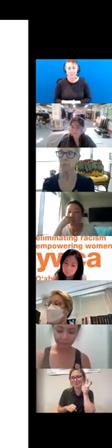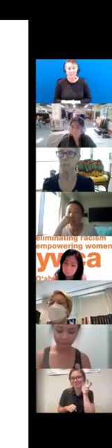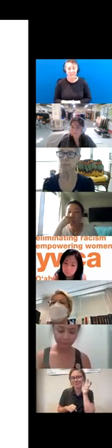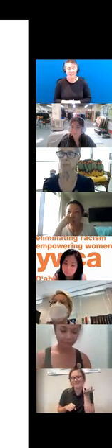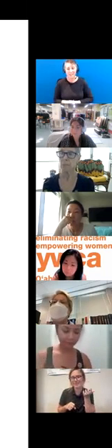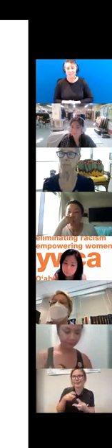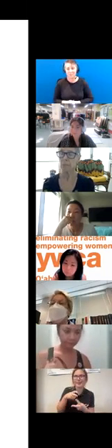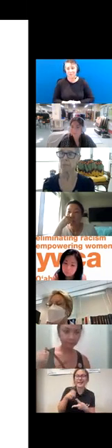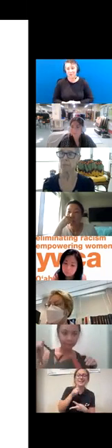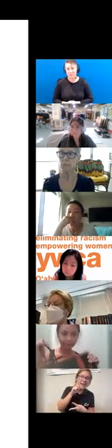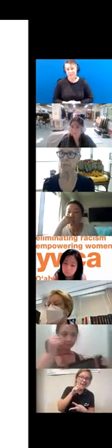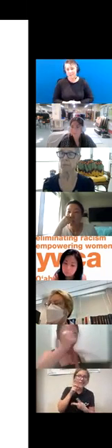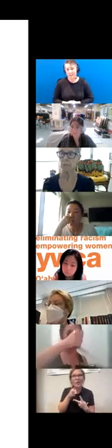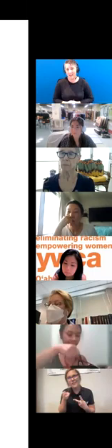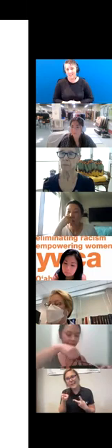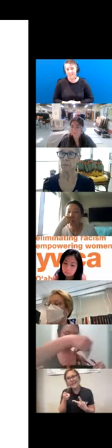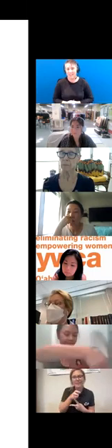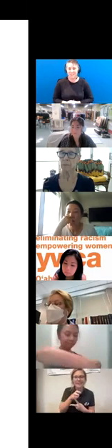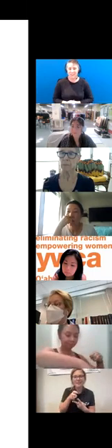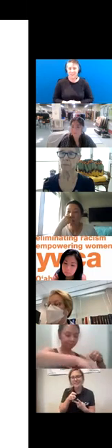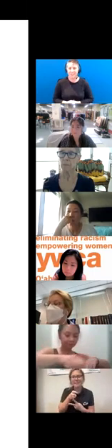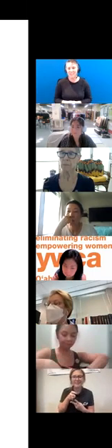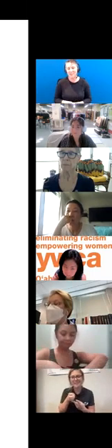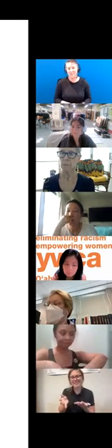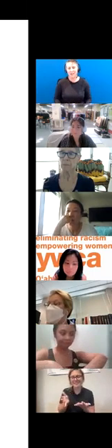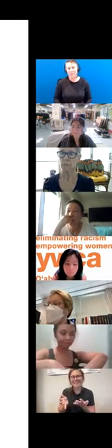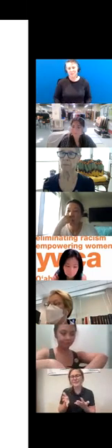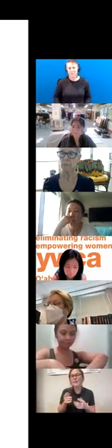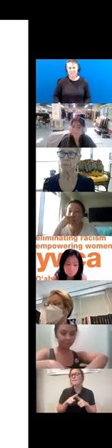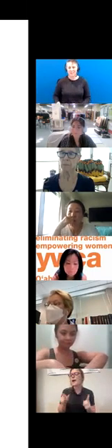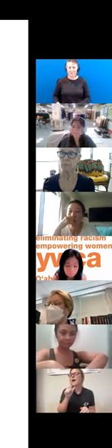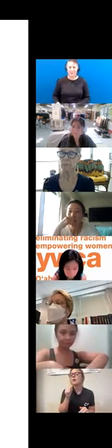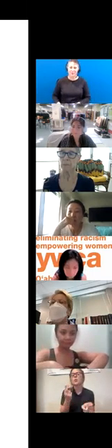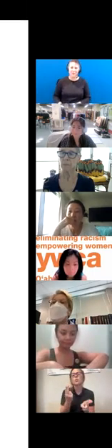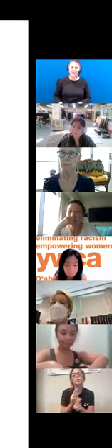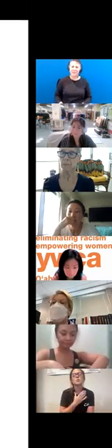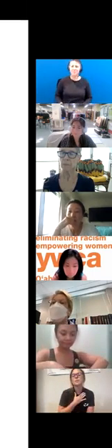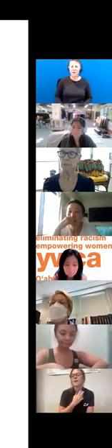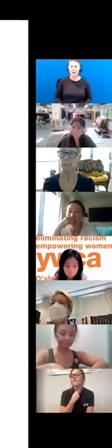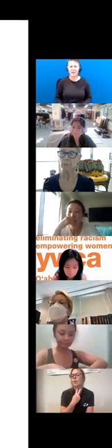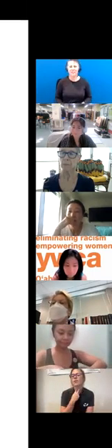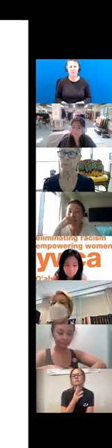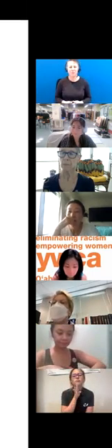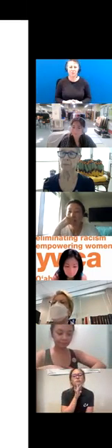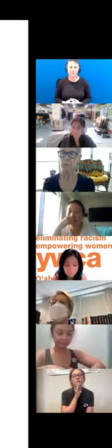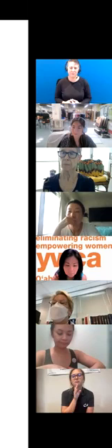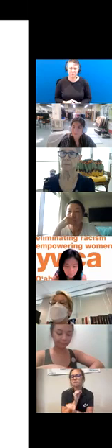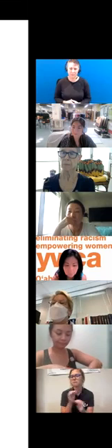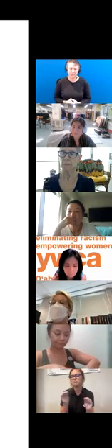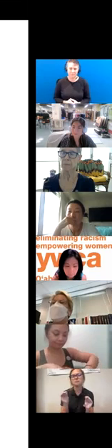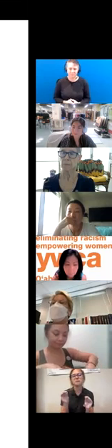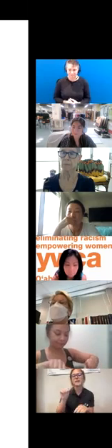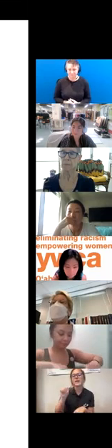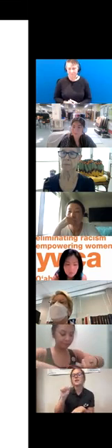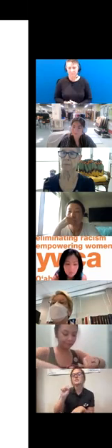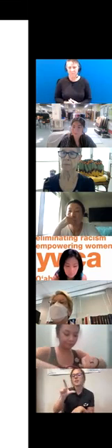But really, I can hear on my left side. So, you know, I'm kind of in between deaf and hard of hearing, but I don't use my